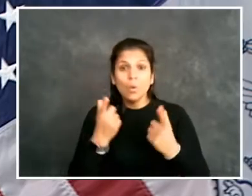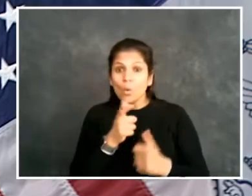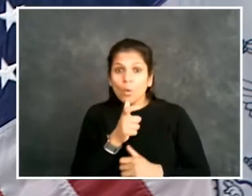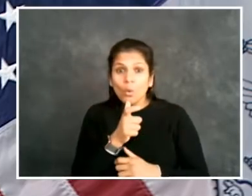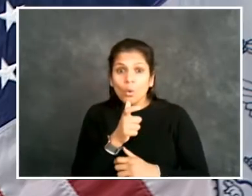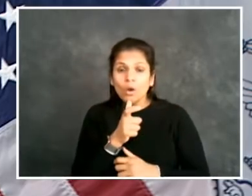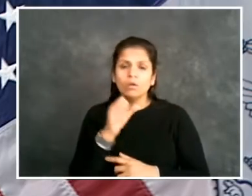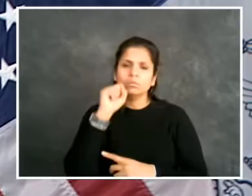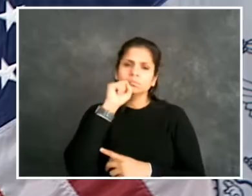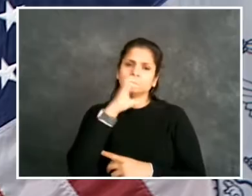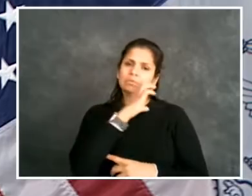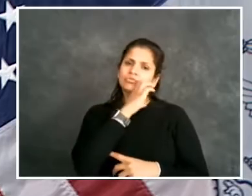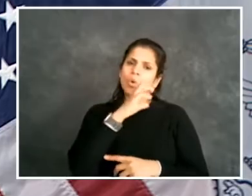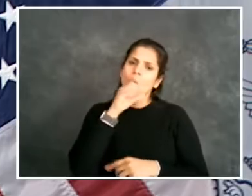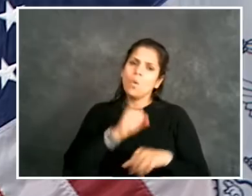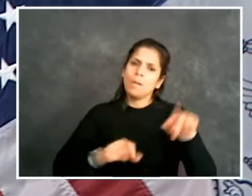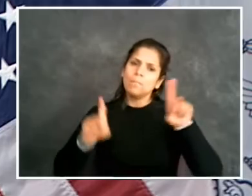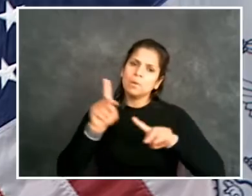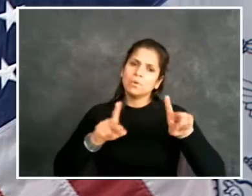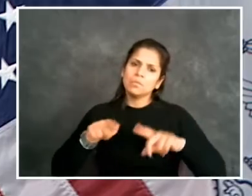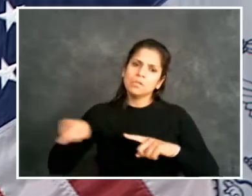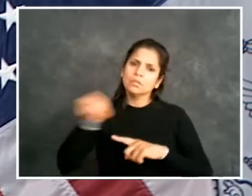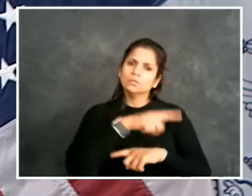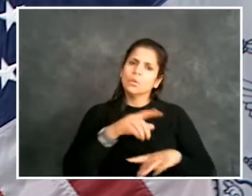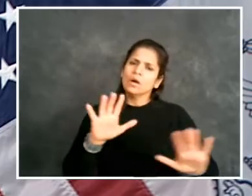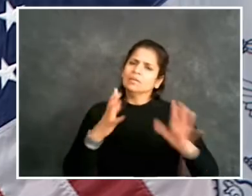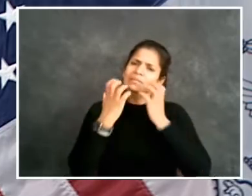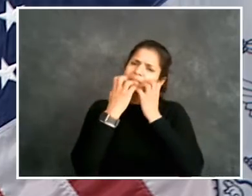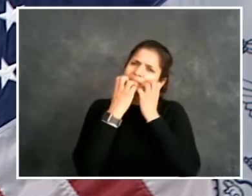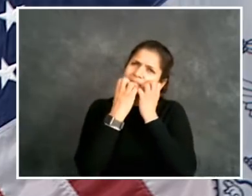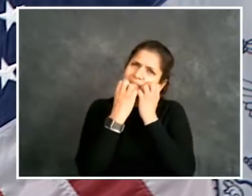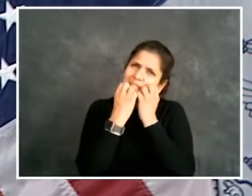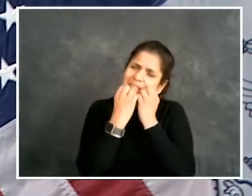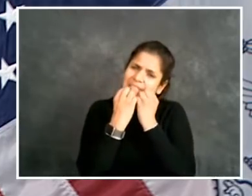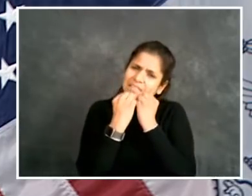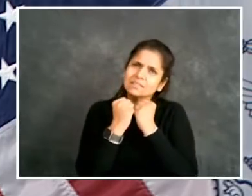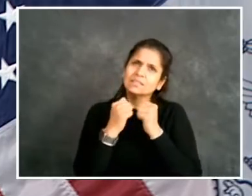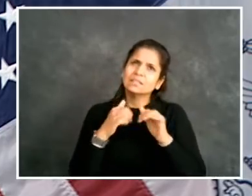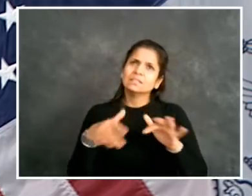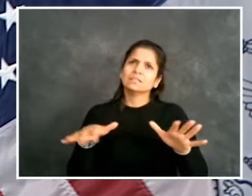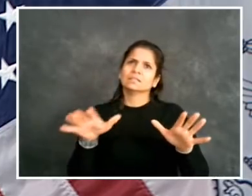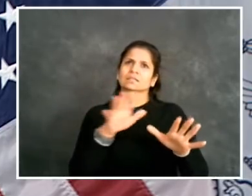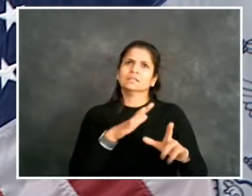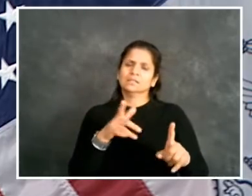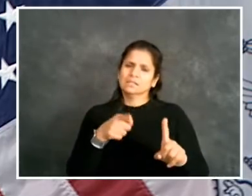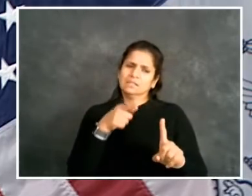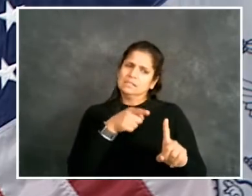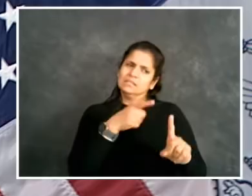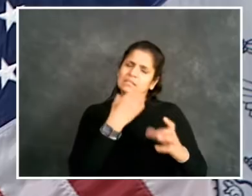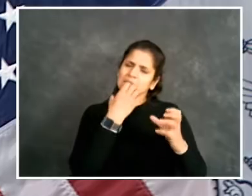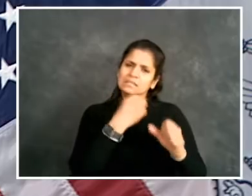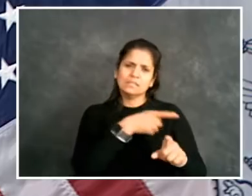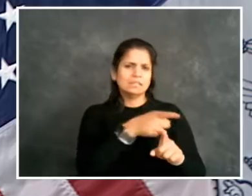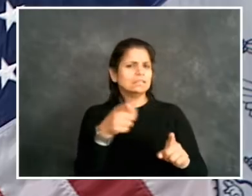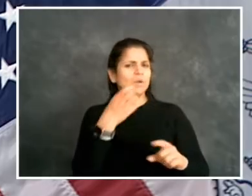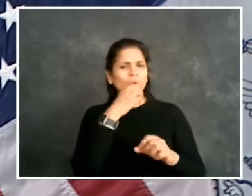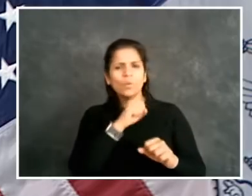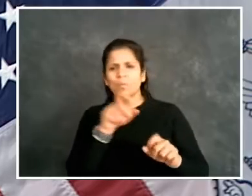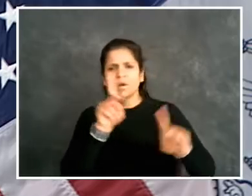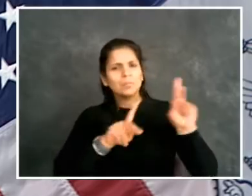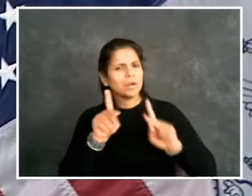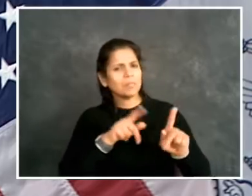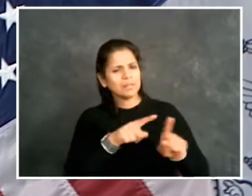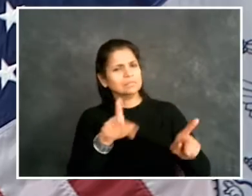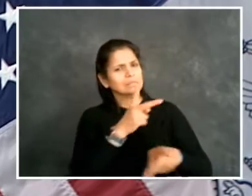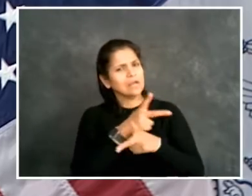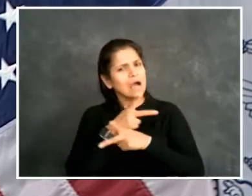and a substantial one. And if need be, they will be arrested, period. Last call goes to Bridget from WNYC. Bridget?